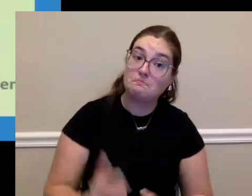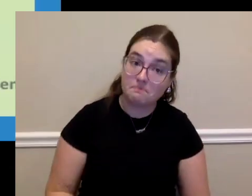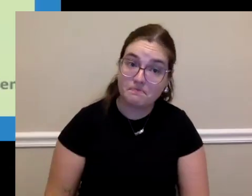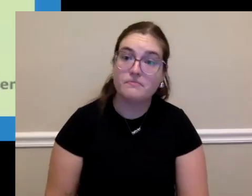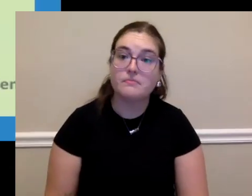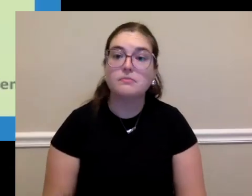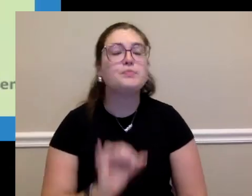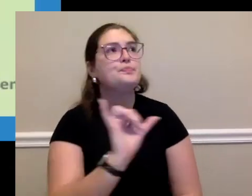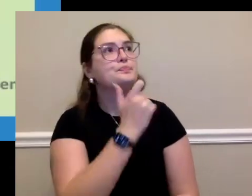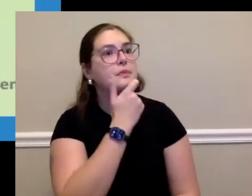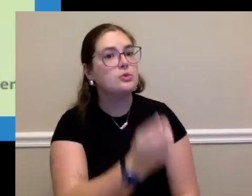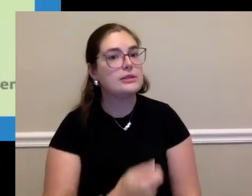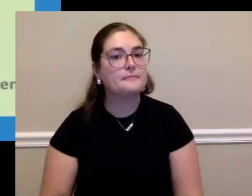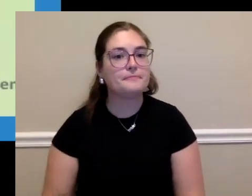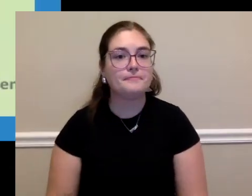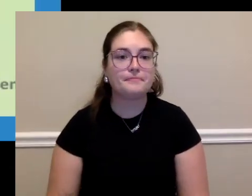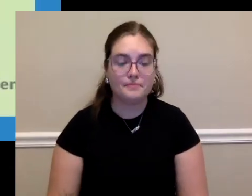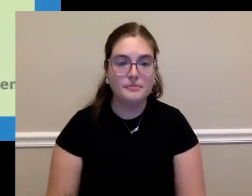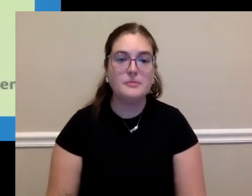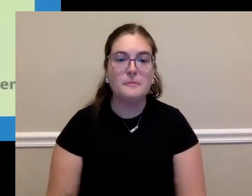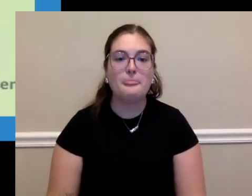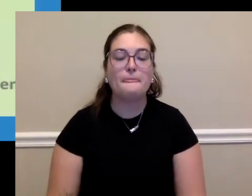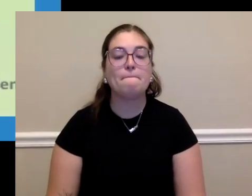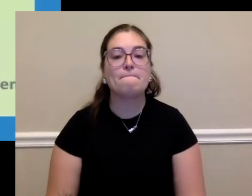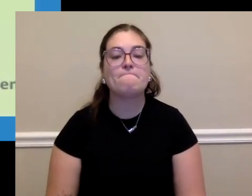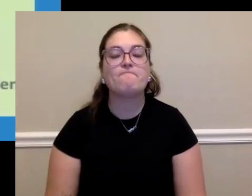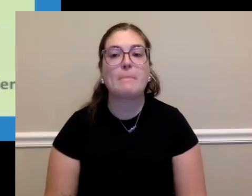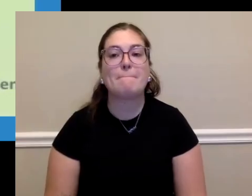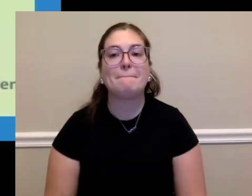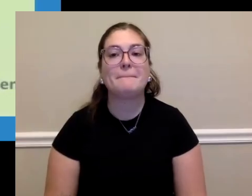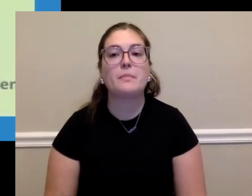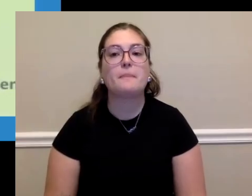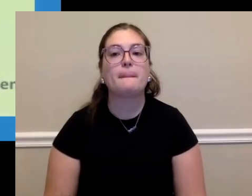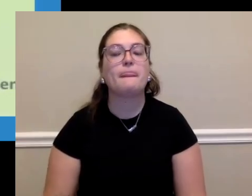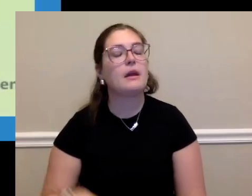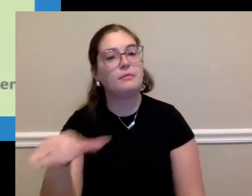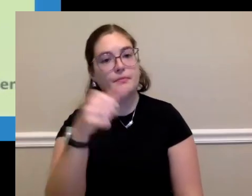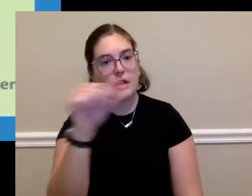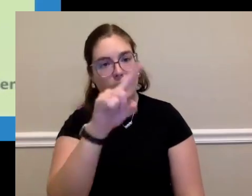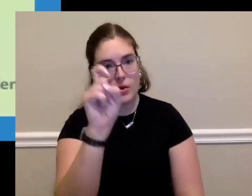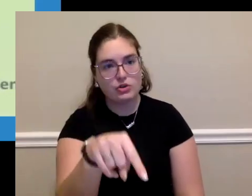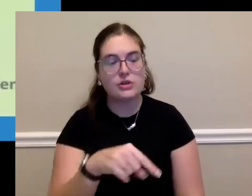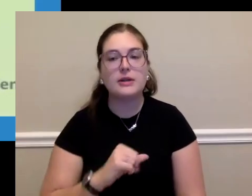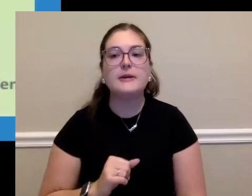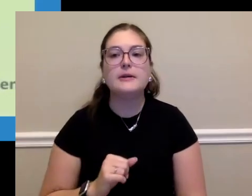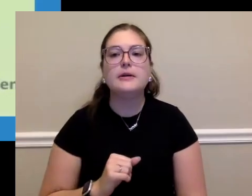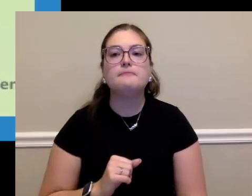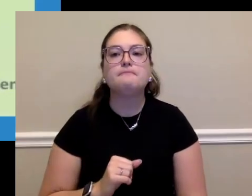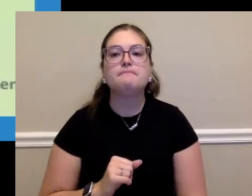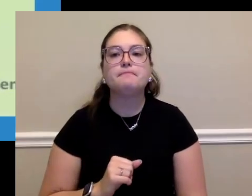Interesting. Okay, so here's another one. Can we discuss a real life use such as the